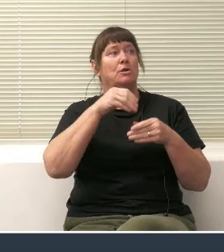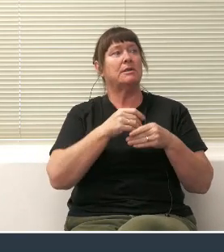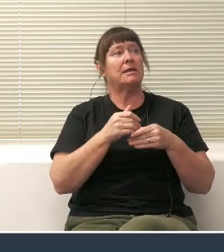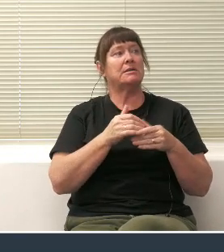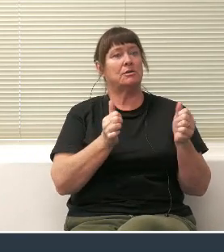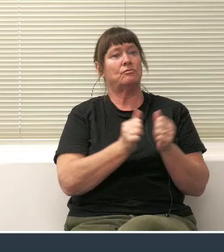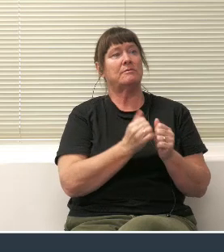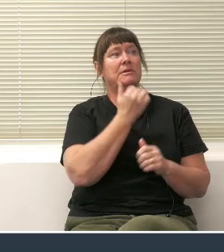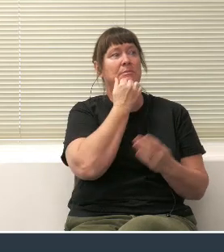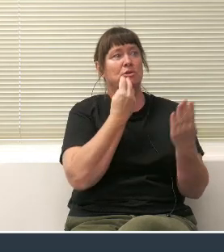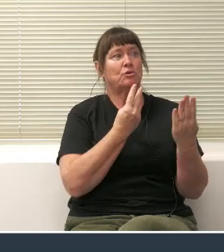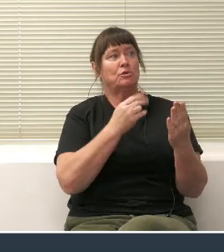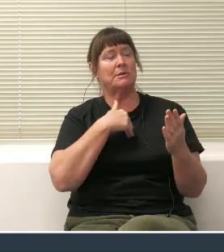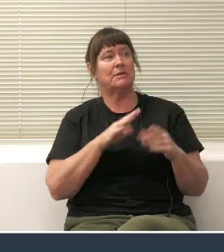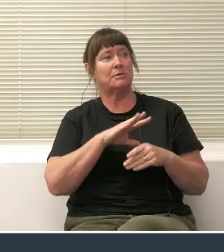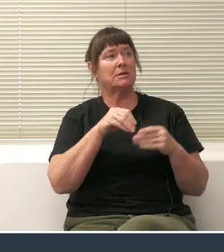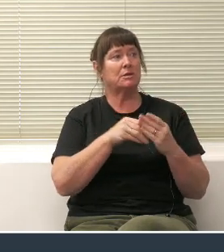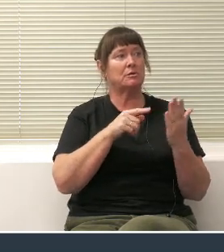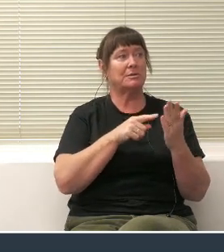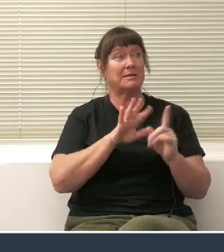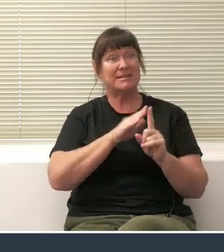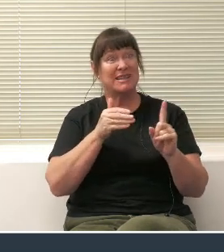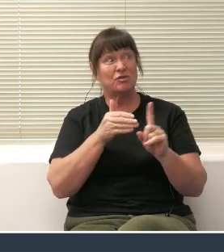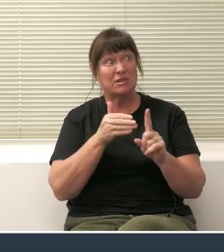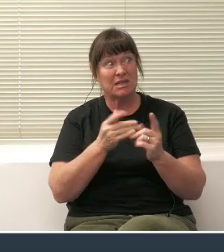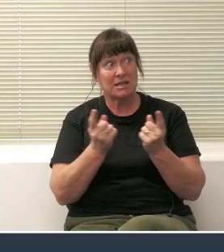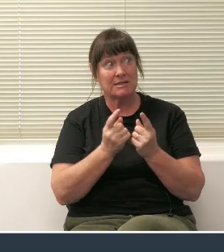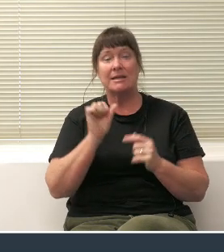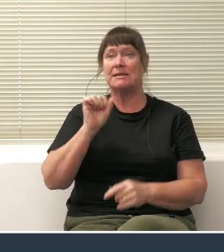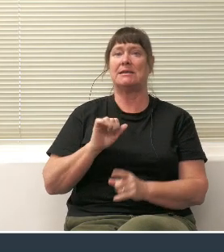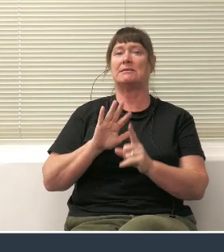noting that our Just strategic Note note that they are strategic assets. Yep.